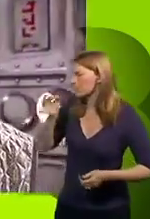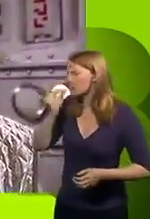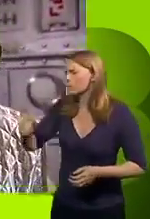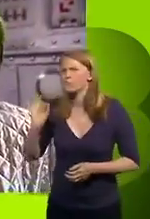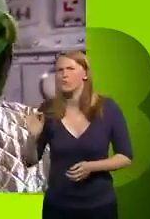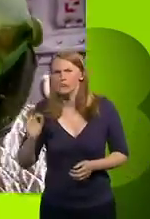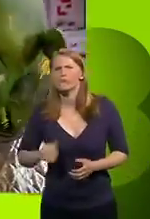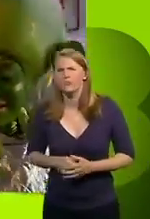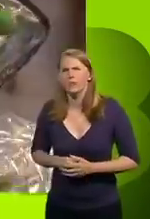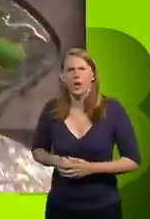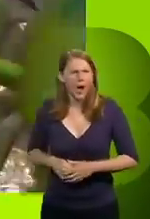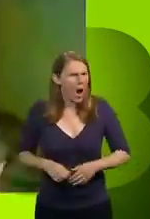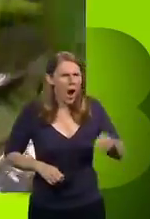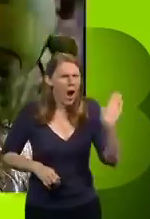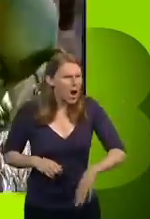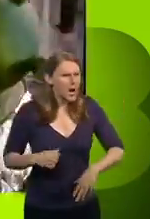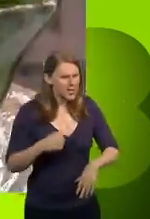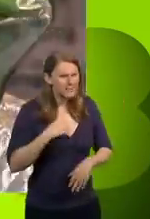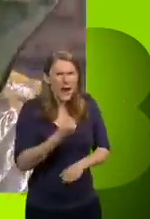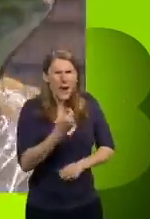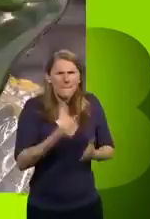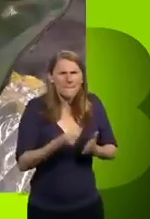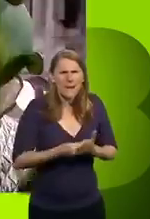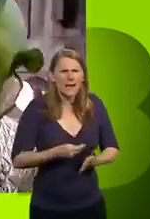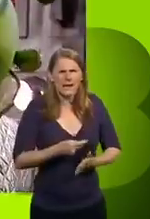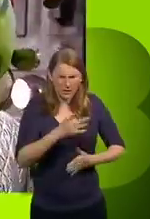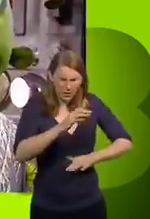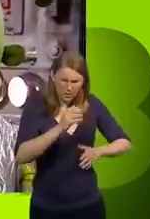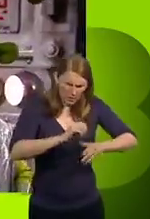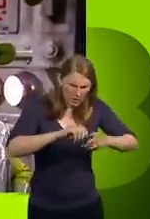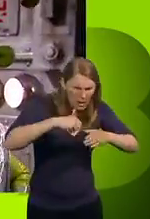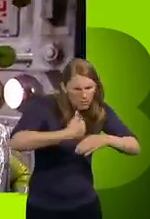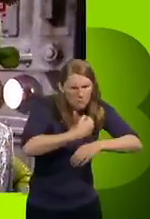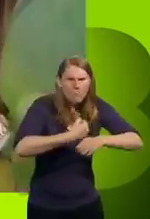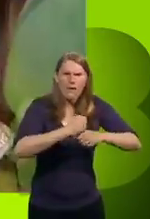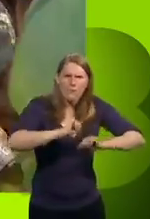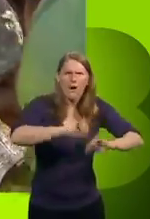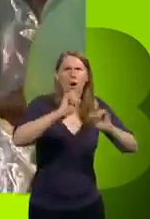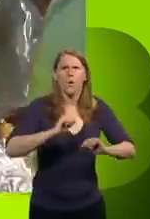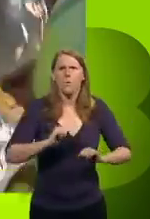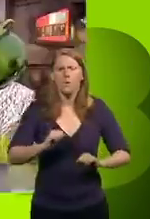Yummy. It's delicious. This is my money. Make your own. How am I gonna do that?